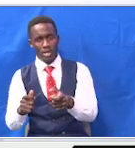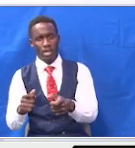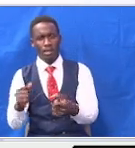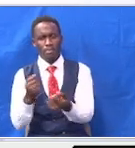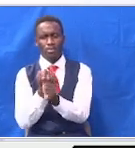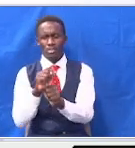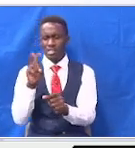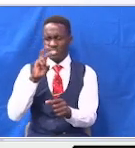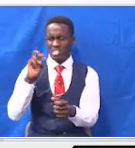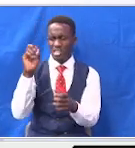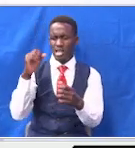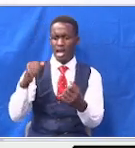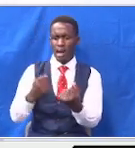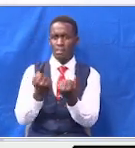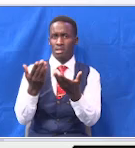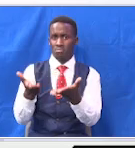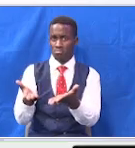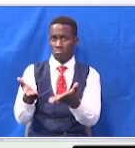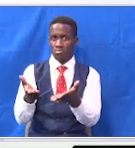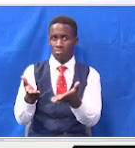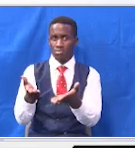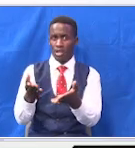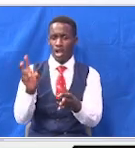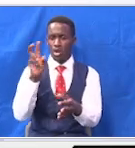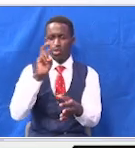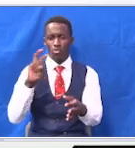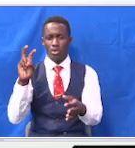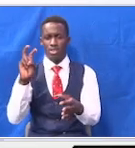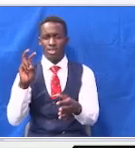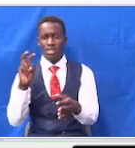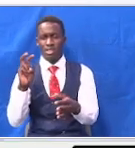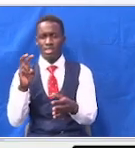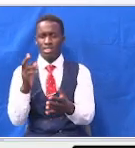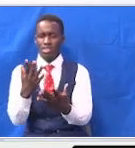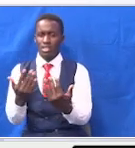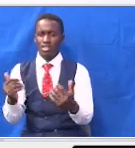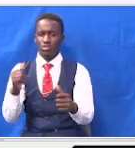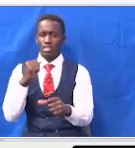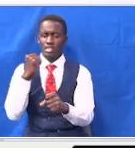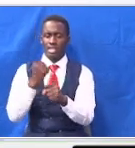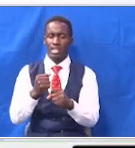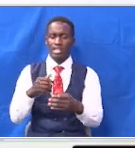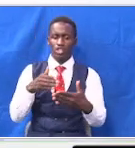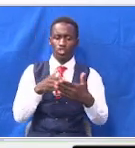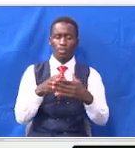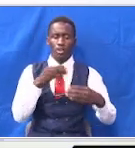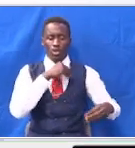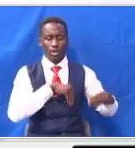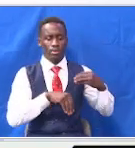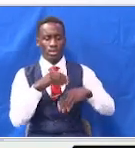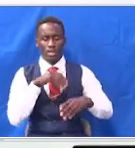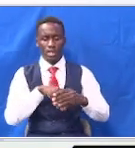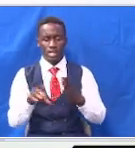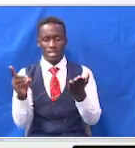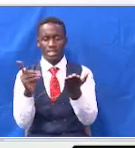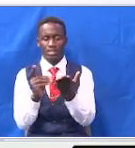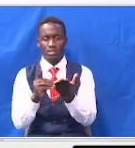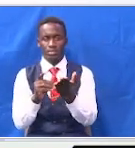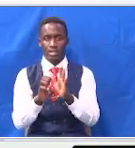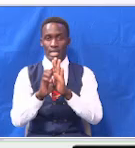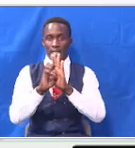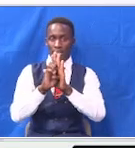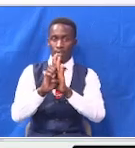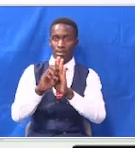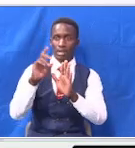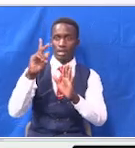being communicated. Look at the progress that has been made through trying to seal corruption loopholes in digitization. For example, we are told that